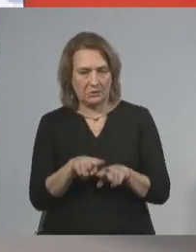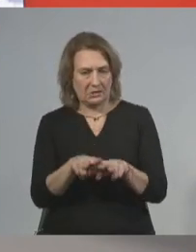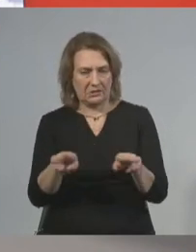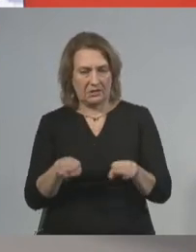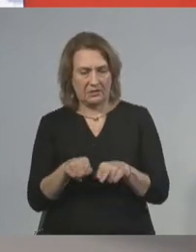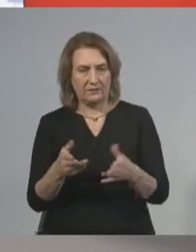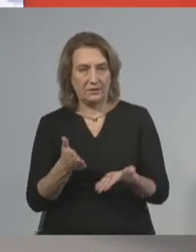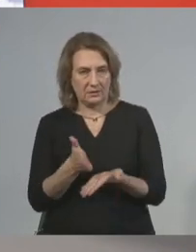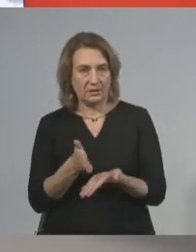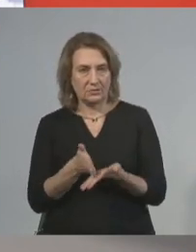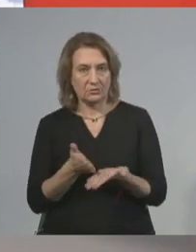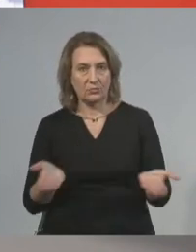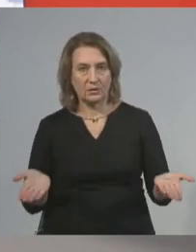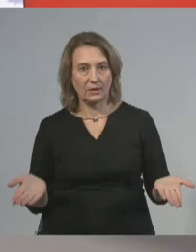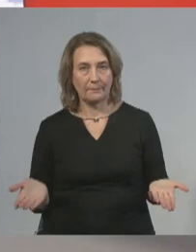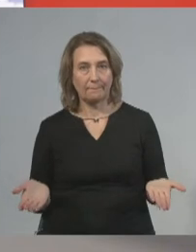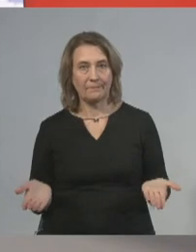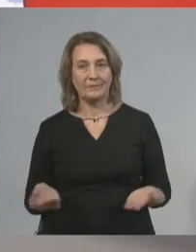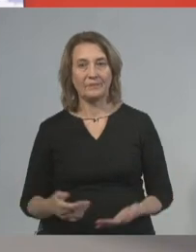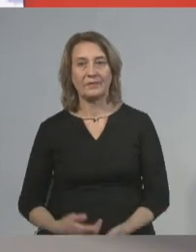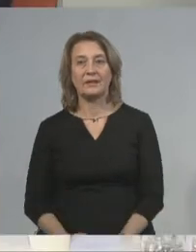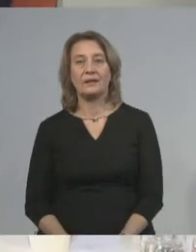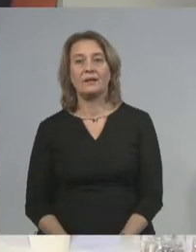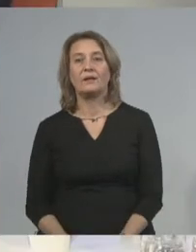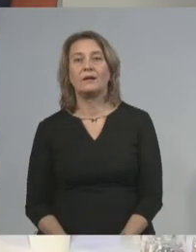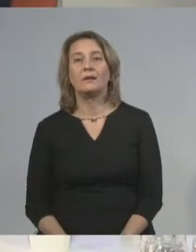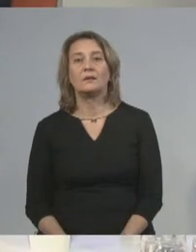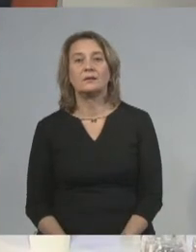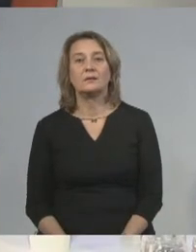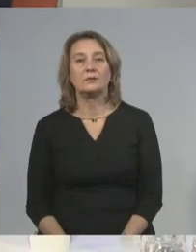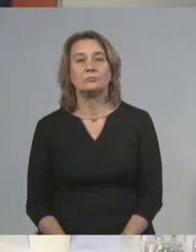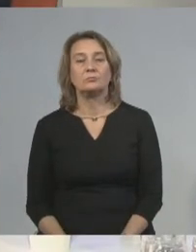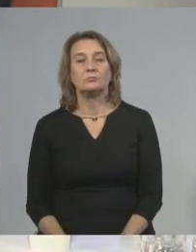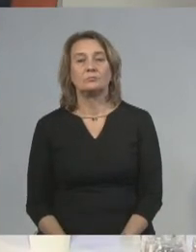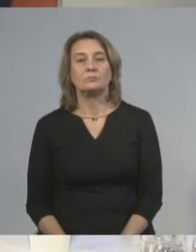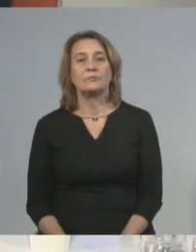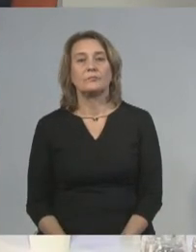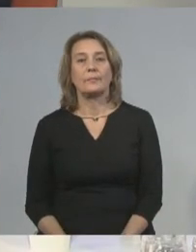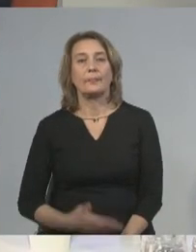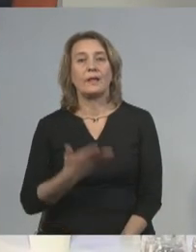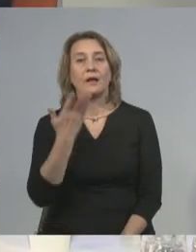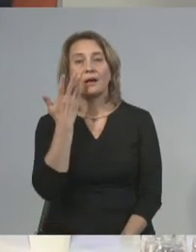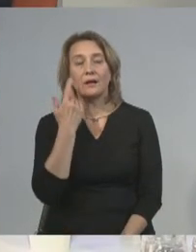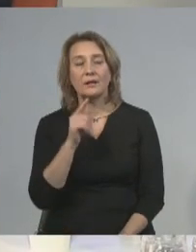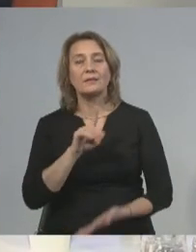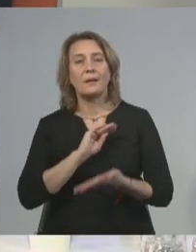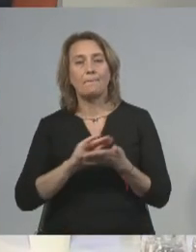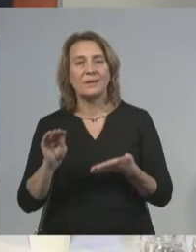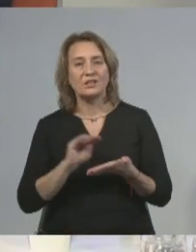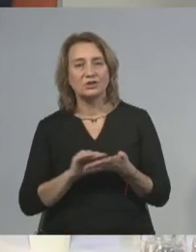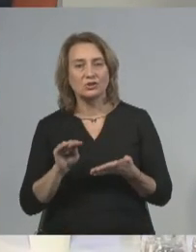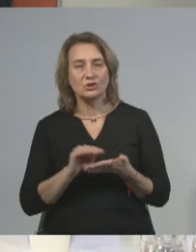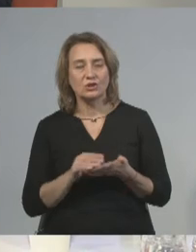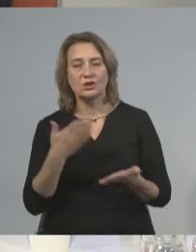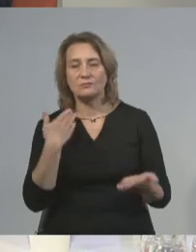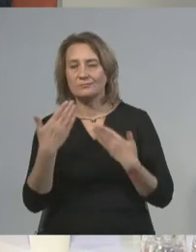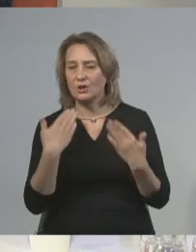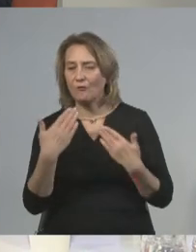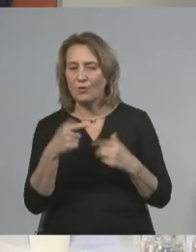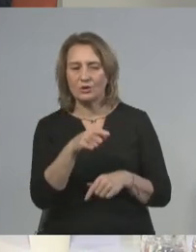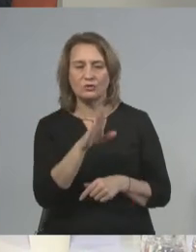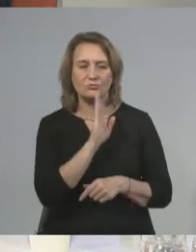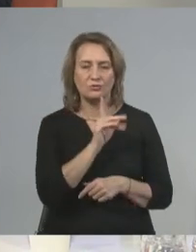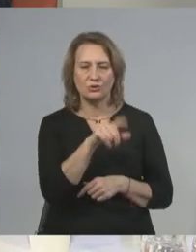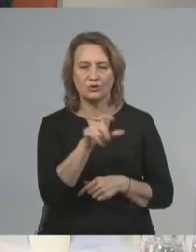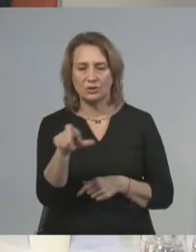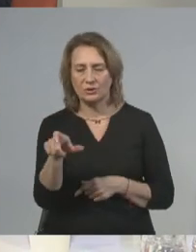them are on maternity leave so we do say that there is a a kind of inequality and when you talk to these women